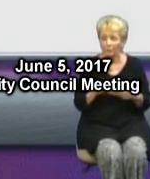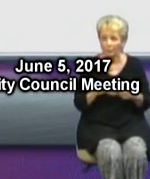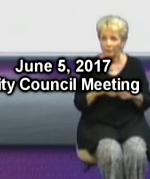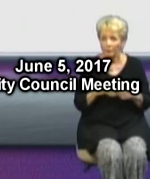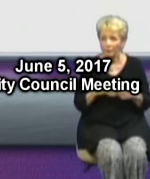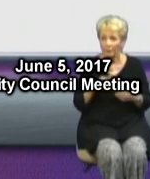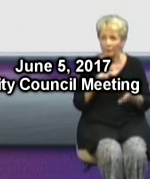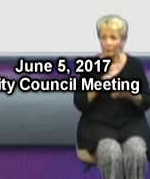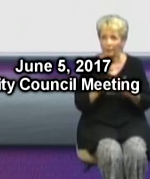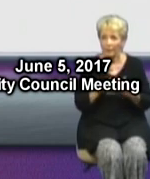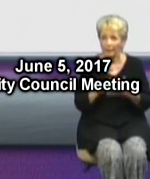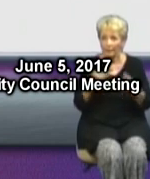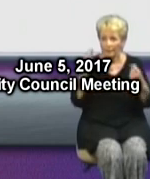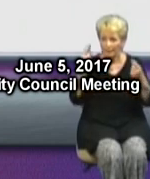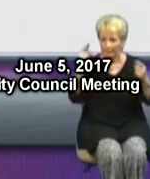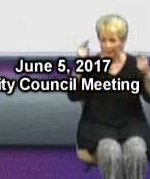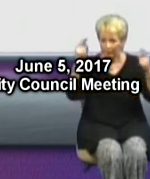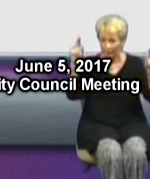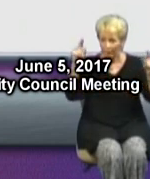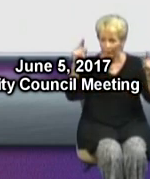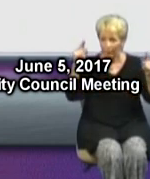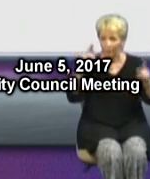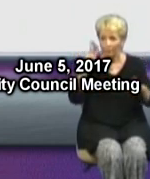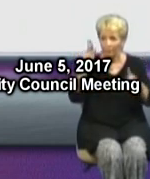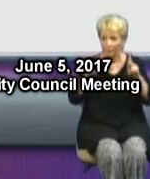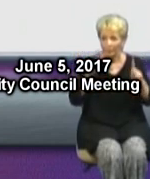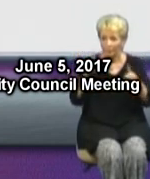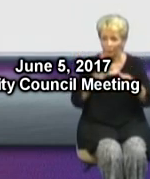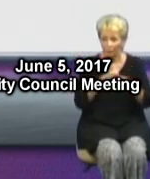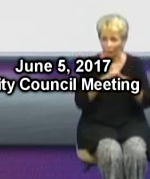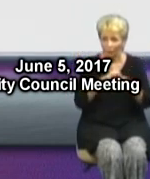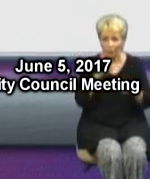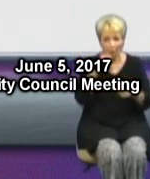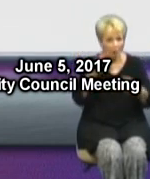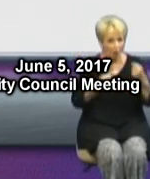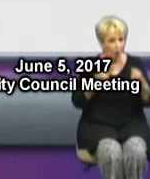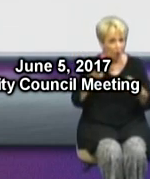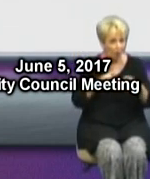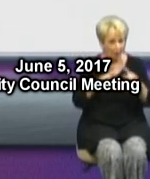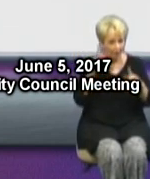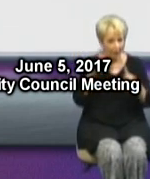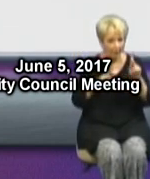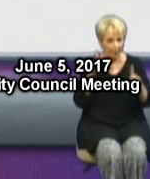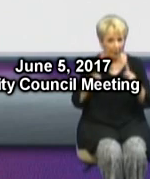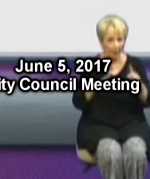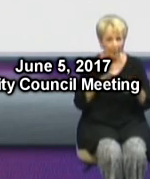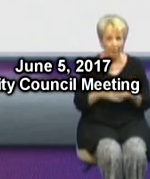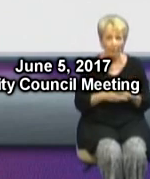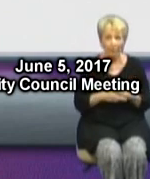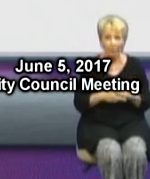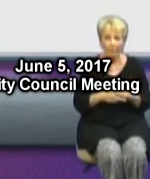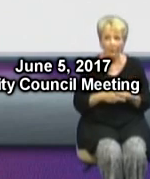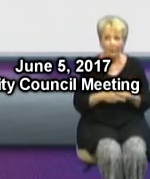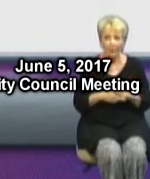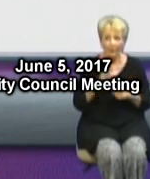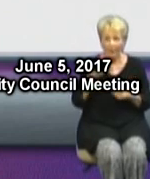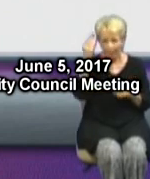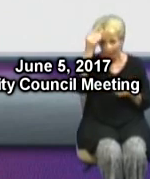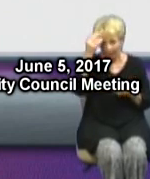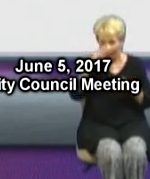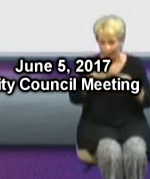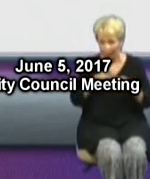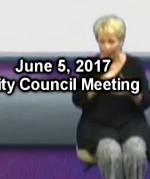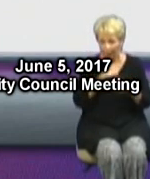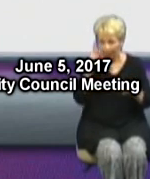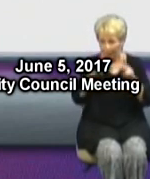was a successful downtown puts people first, not cars, but people. So I got to thinking about that